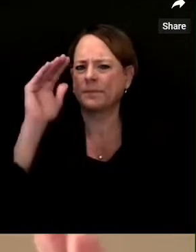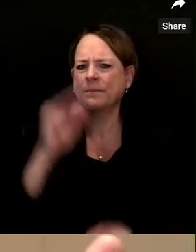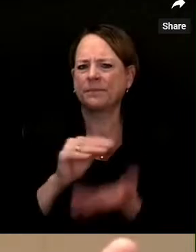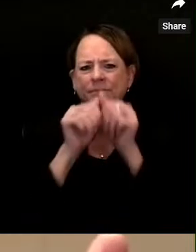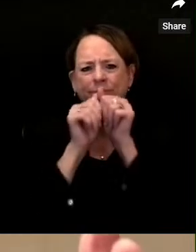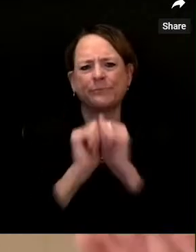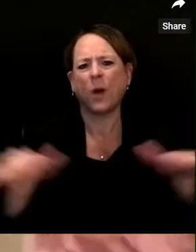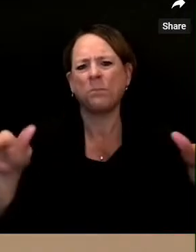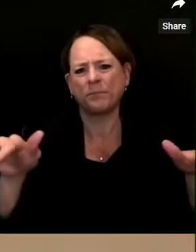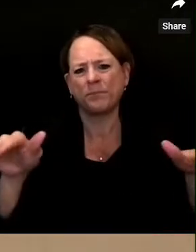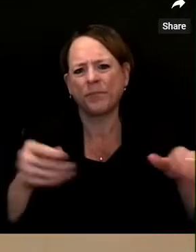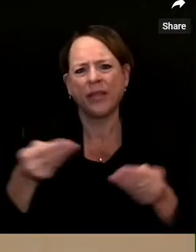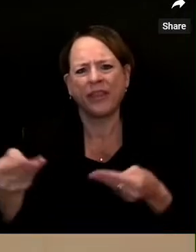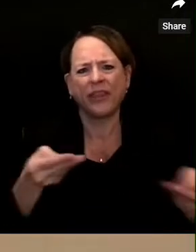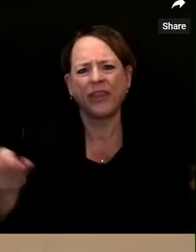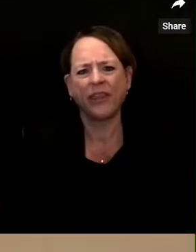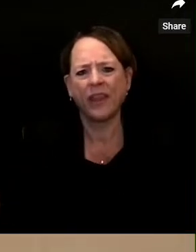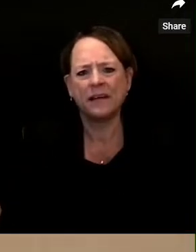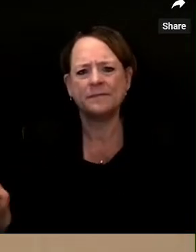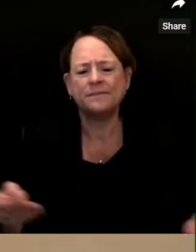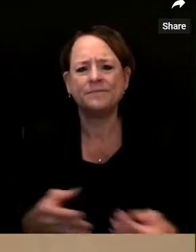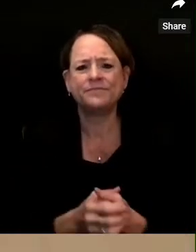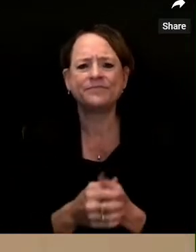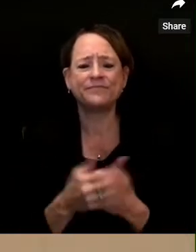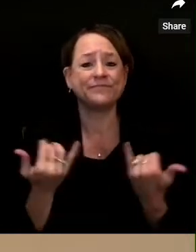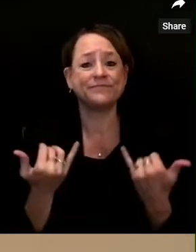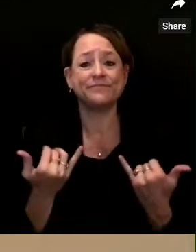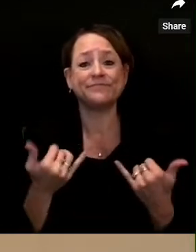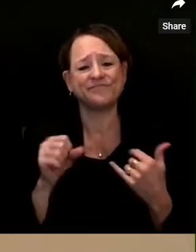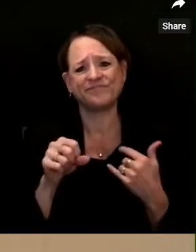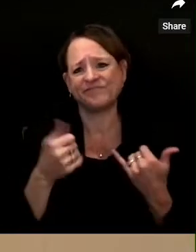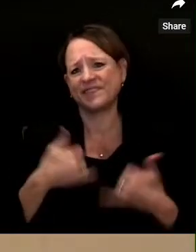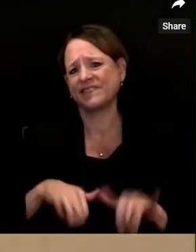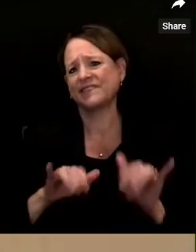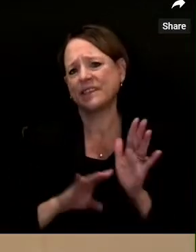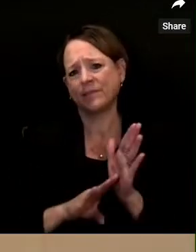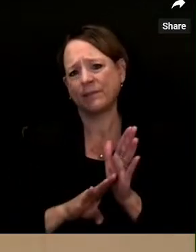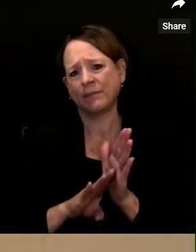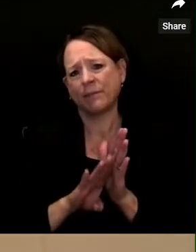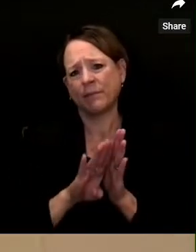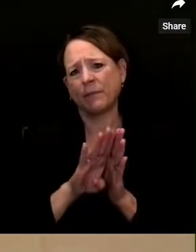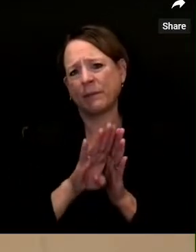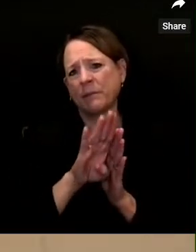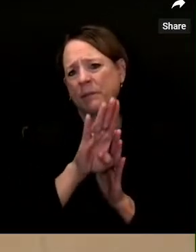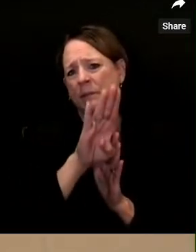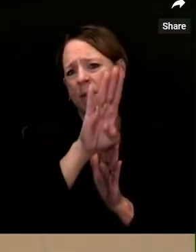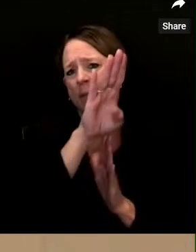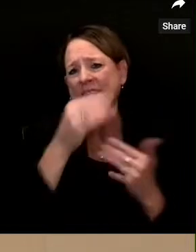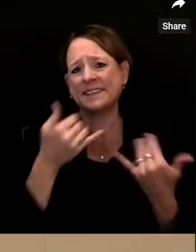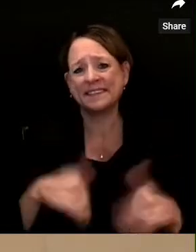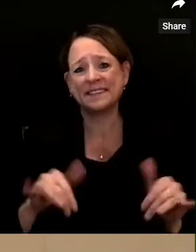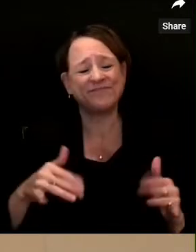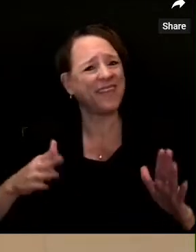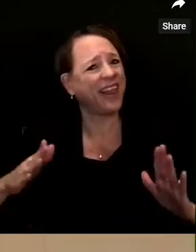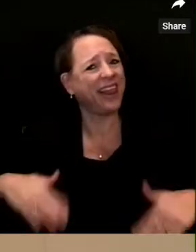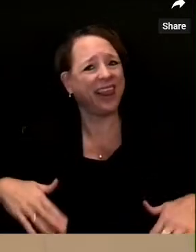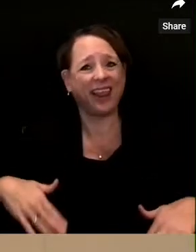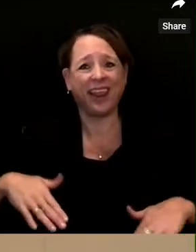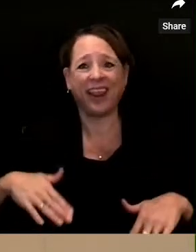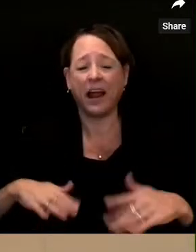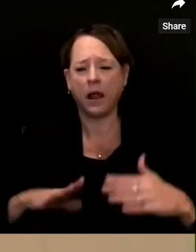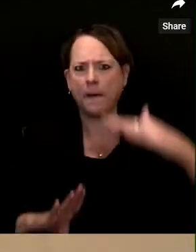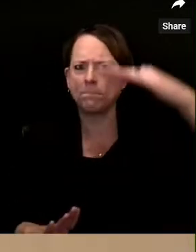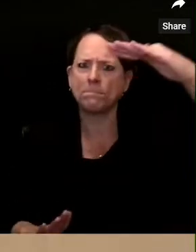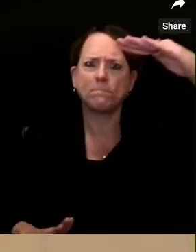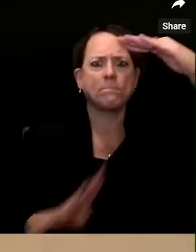there's an uphill and there's a downhill. And right now we haven't seen whether we're at the peak. So the message is we need to maximize what we're doing with